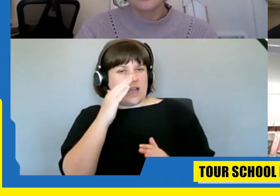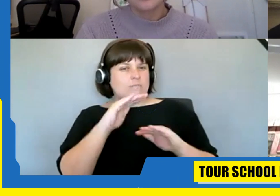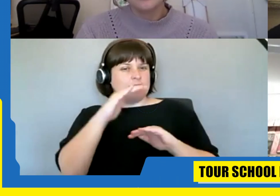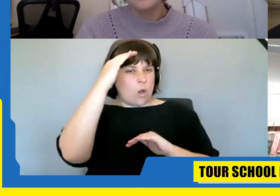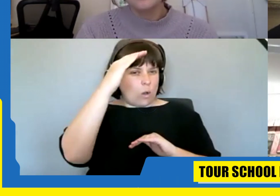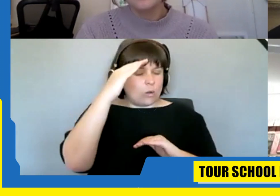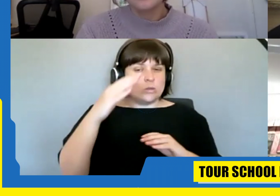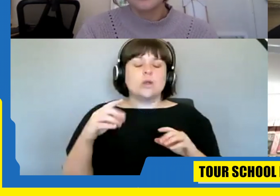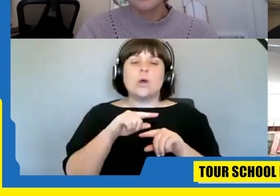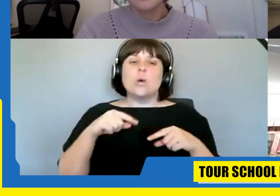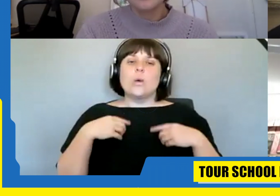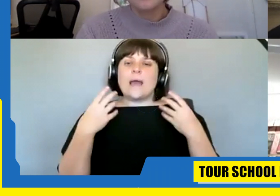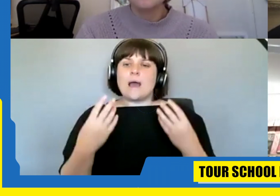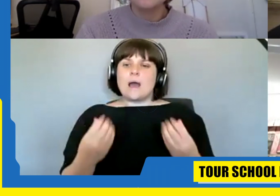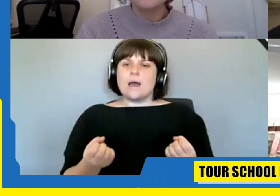Buckrabunyal bought